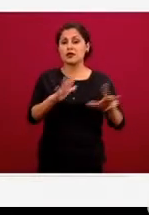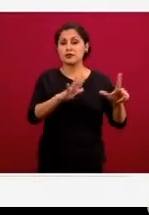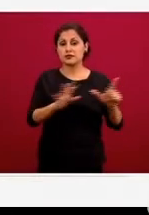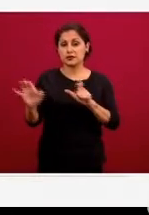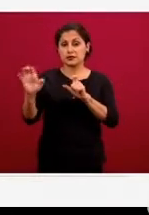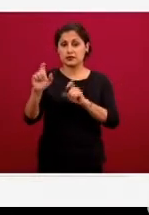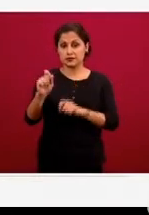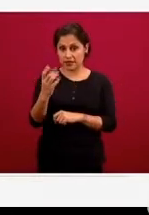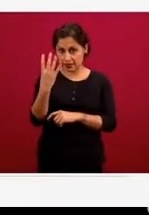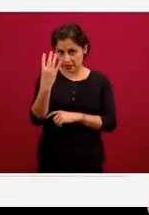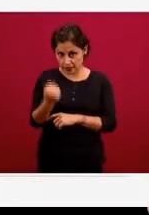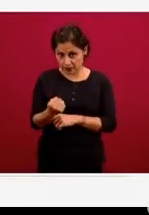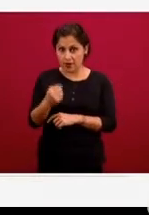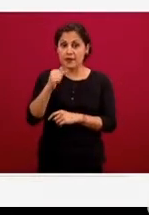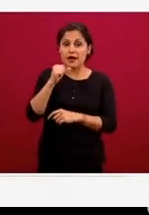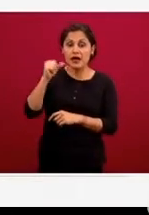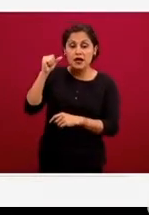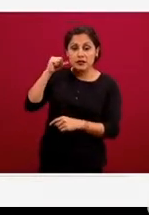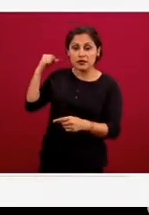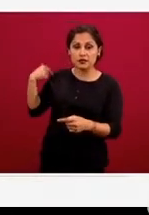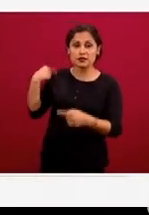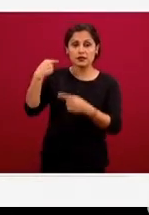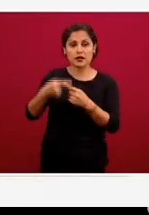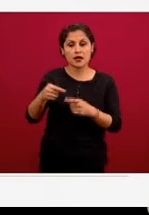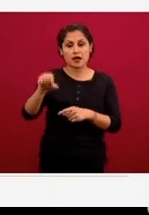the cutoff today.